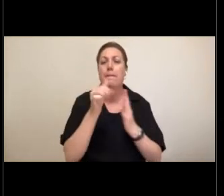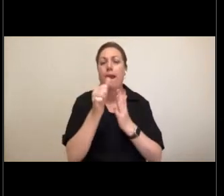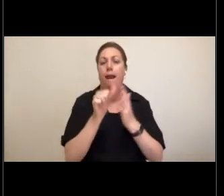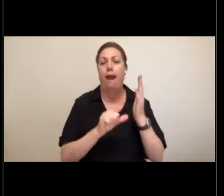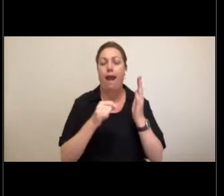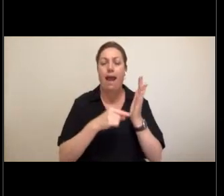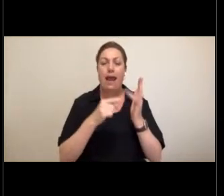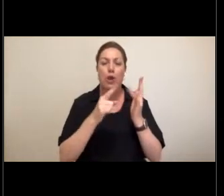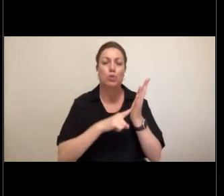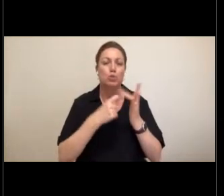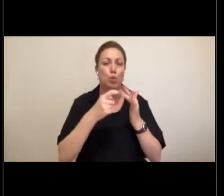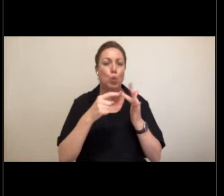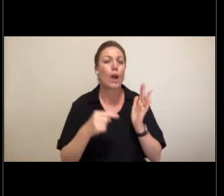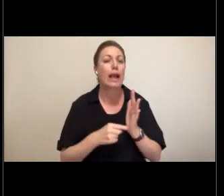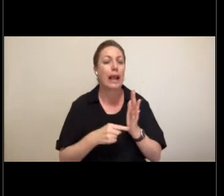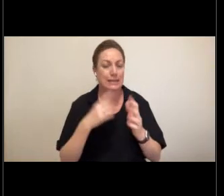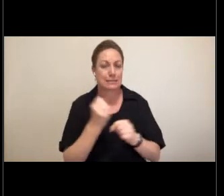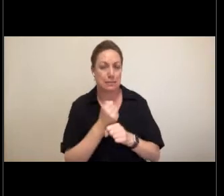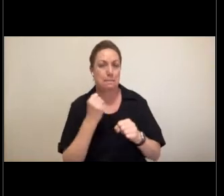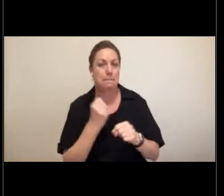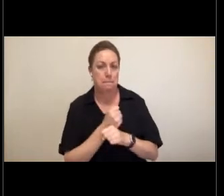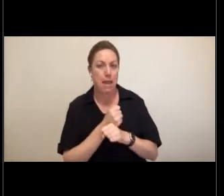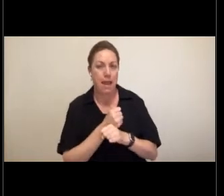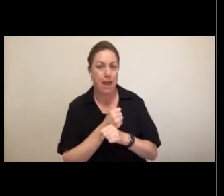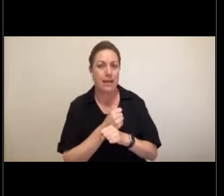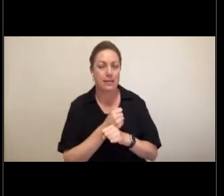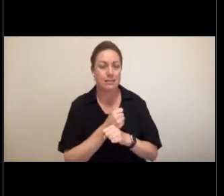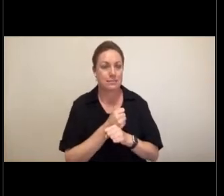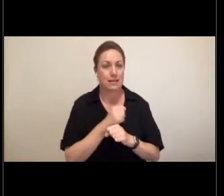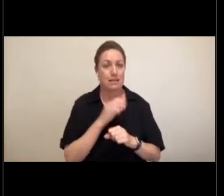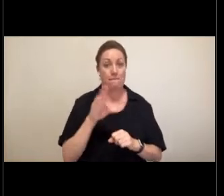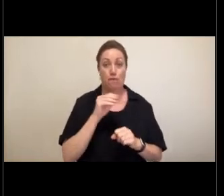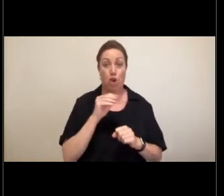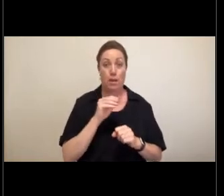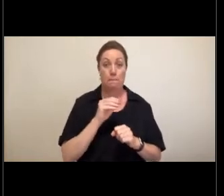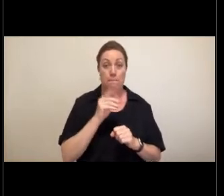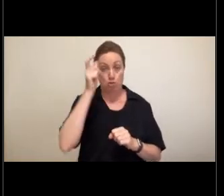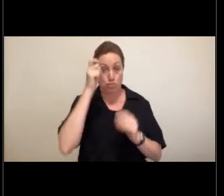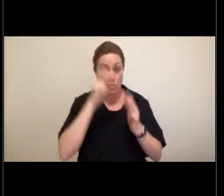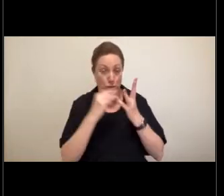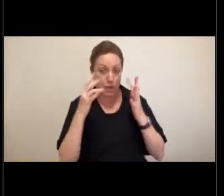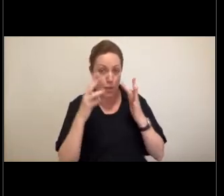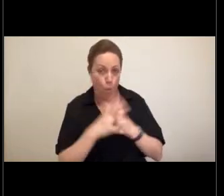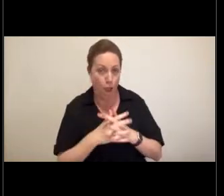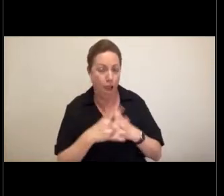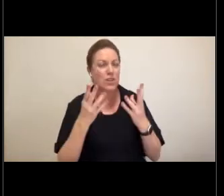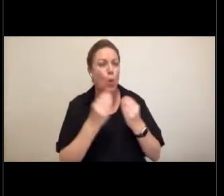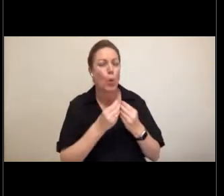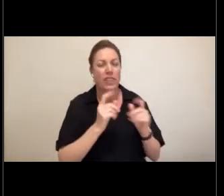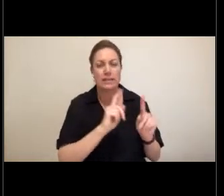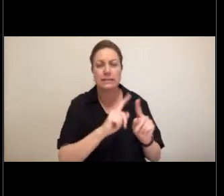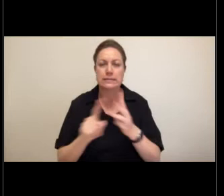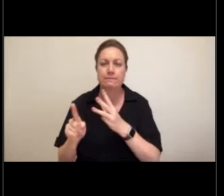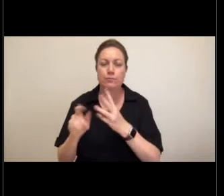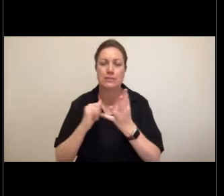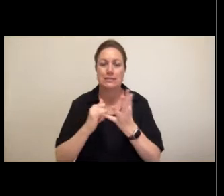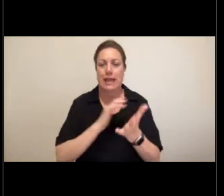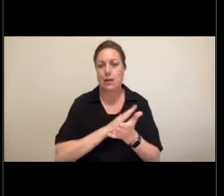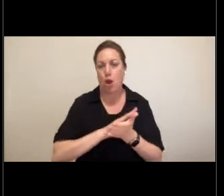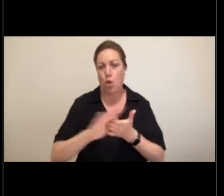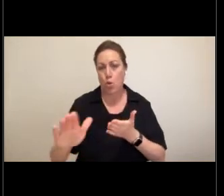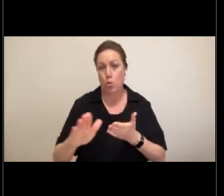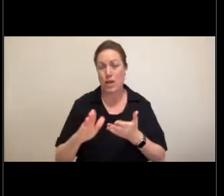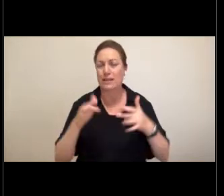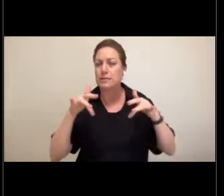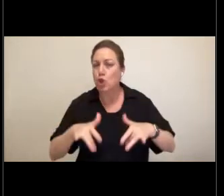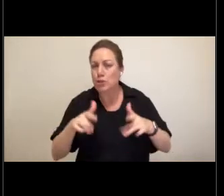New South Wales in consultation with many stakeholders. The toolkit is not yet publicly available, but we are